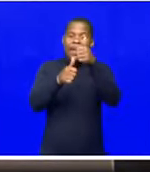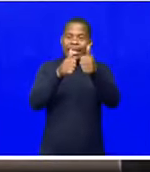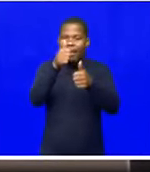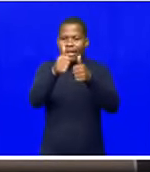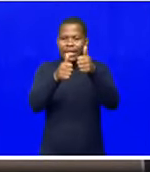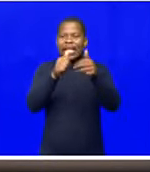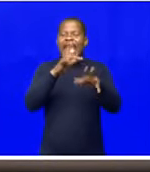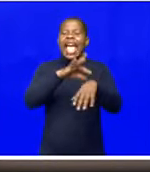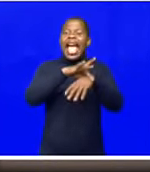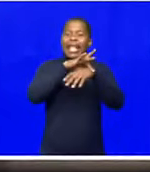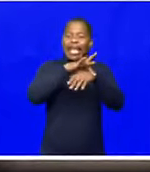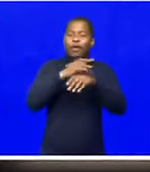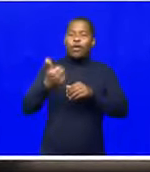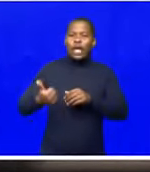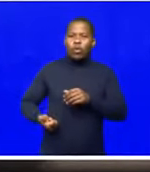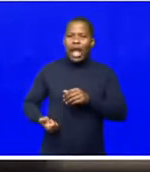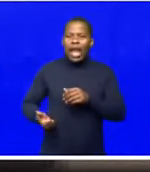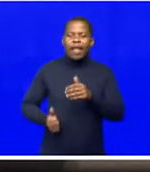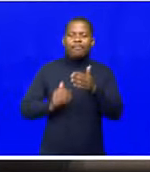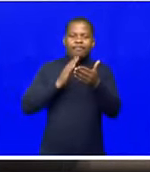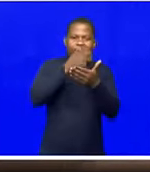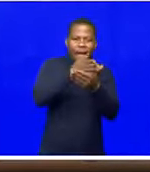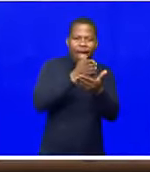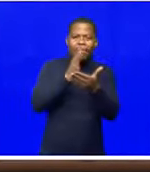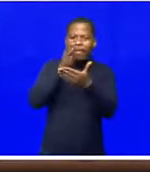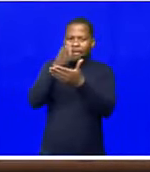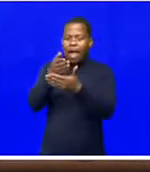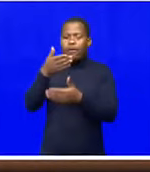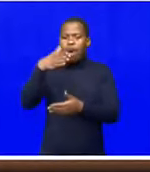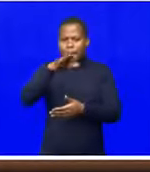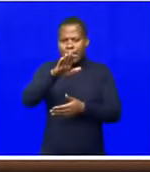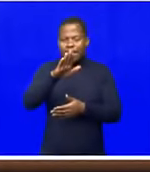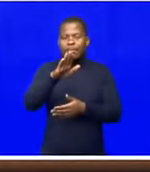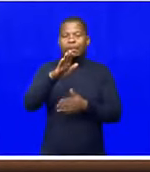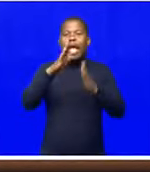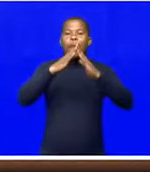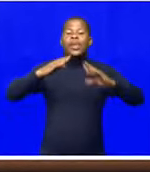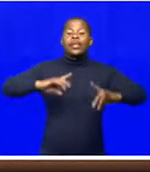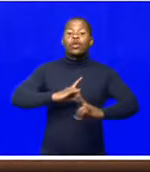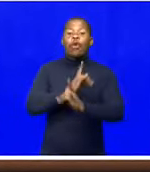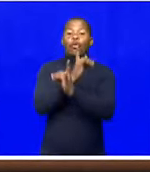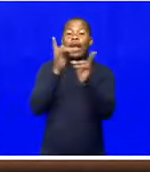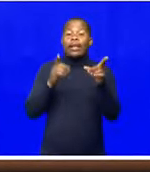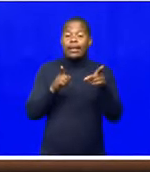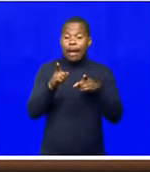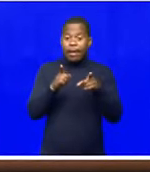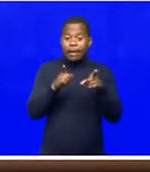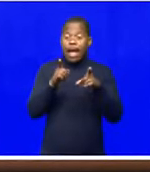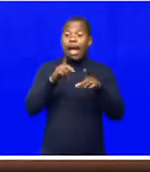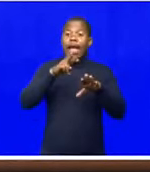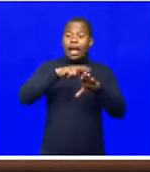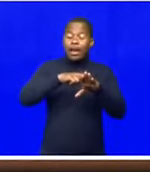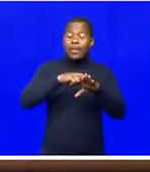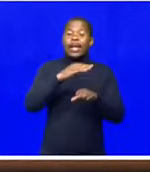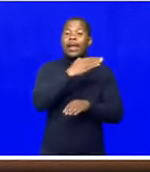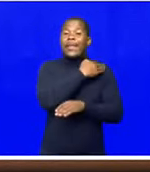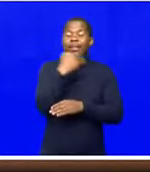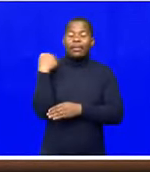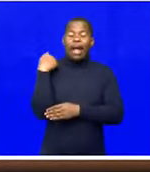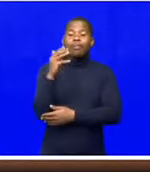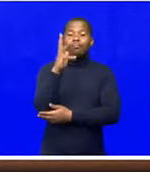yelitiko letempilo lizinkosi beyimelelwe ngumcondzisi wetempilo uDokotela Vusi Magagula. A steps